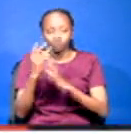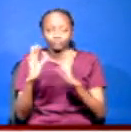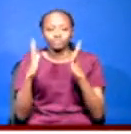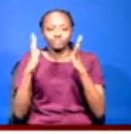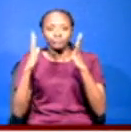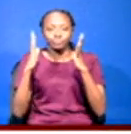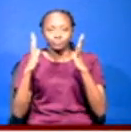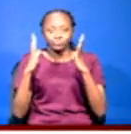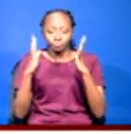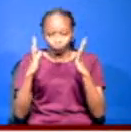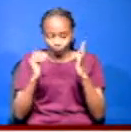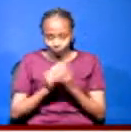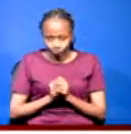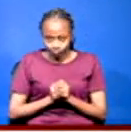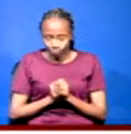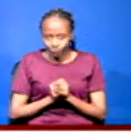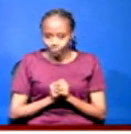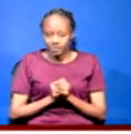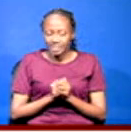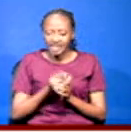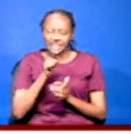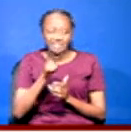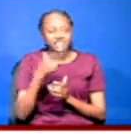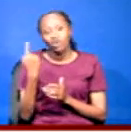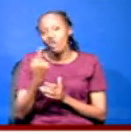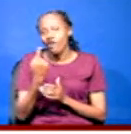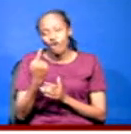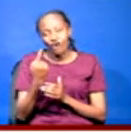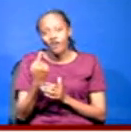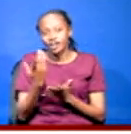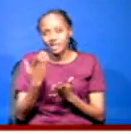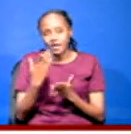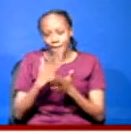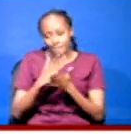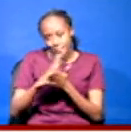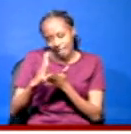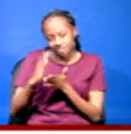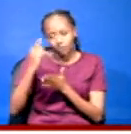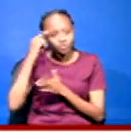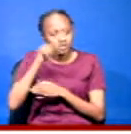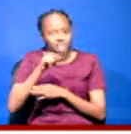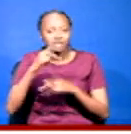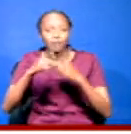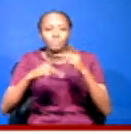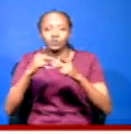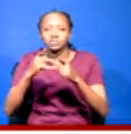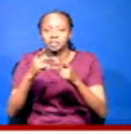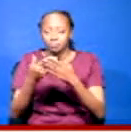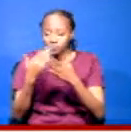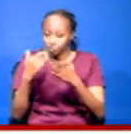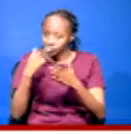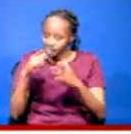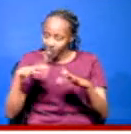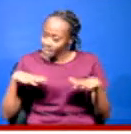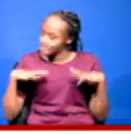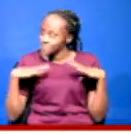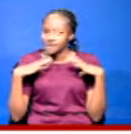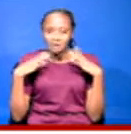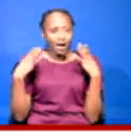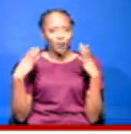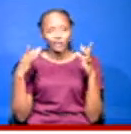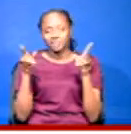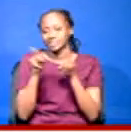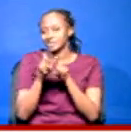is just a part of that process. And as I said earlier, we are proud to be part of